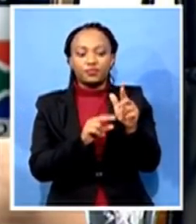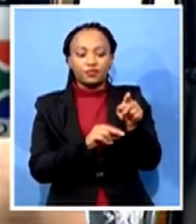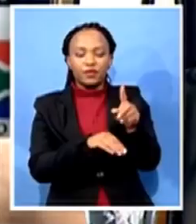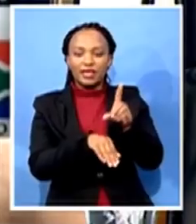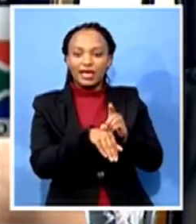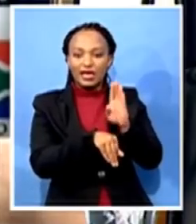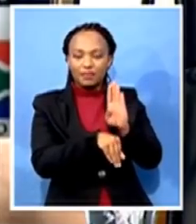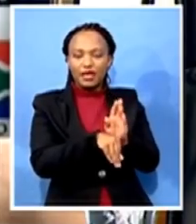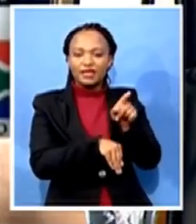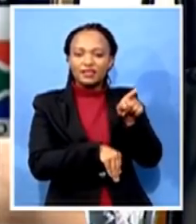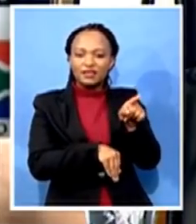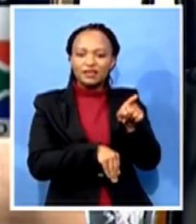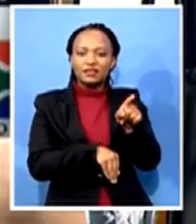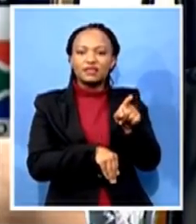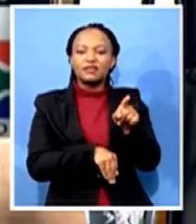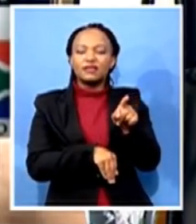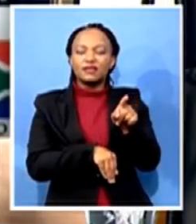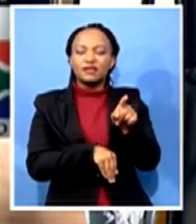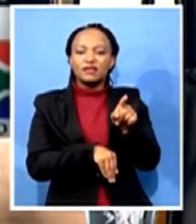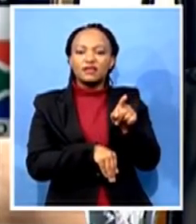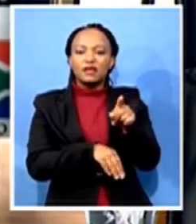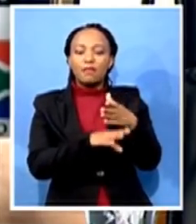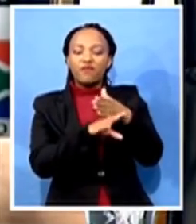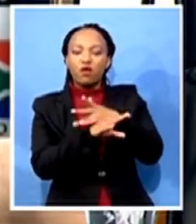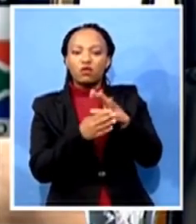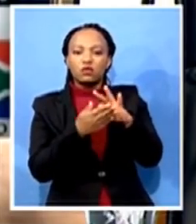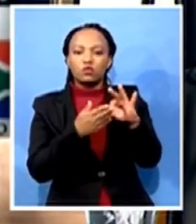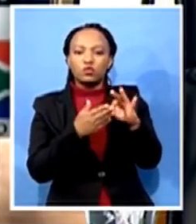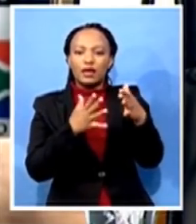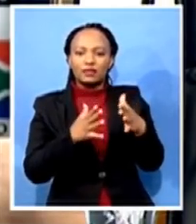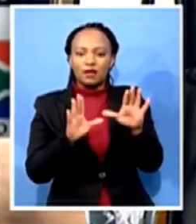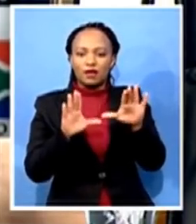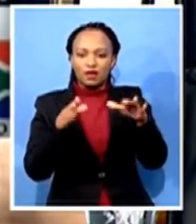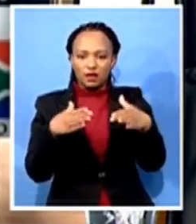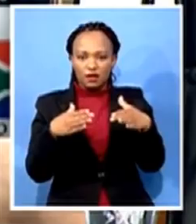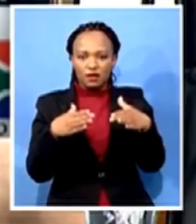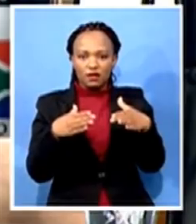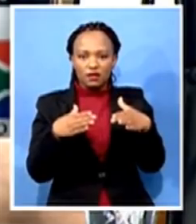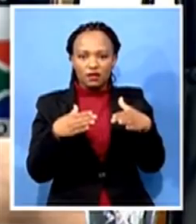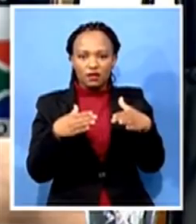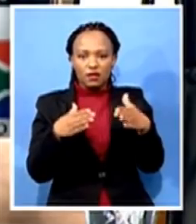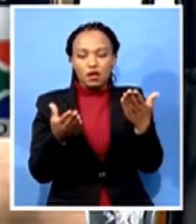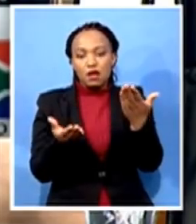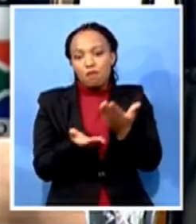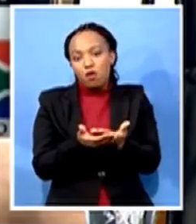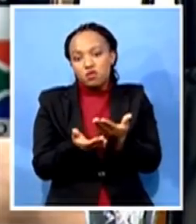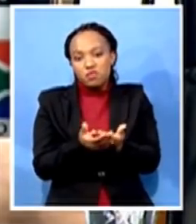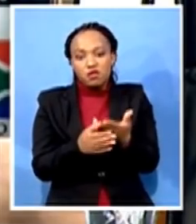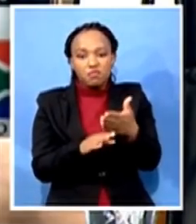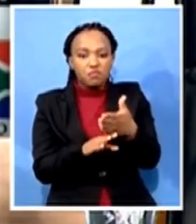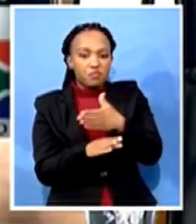experienced contractors, I want to believe, that may not have been in this tender